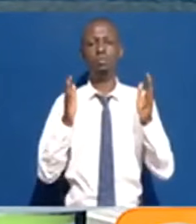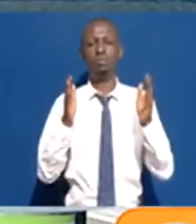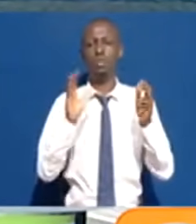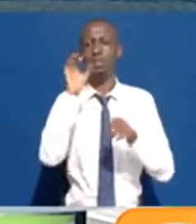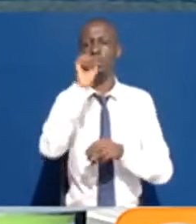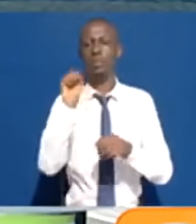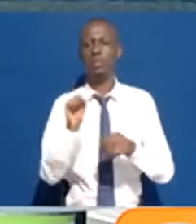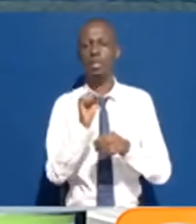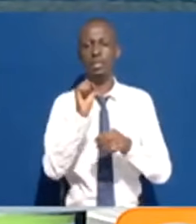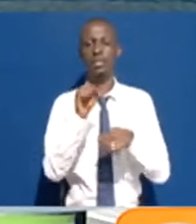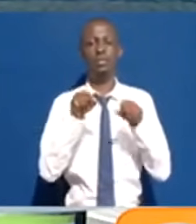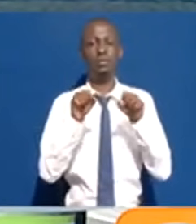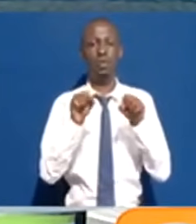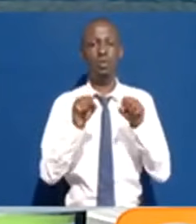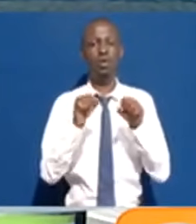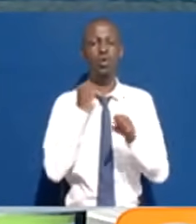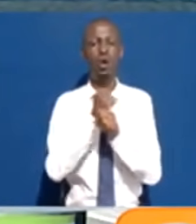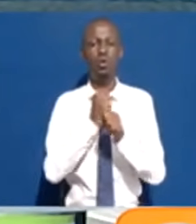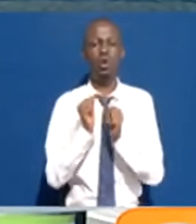termed a new way of doing things.